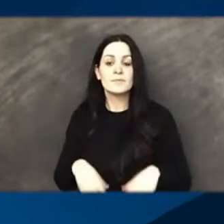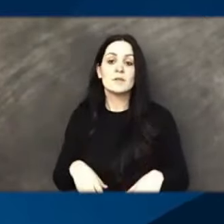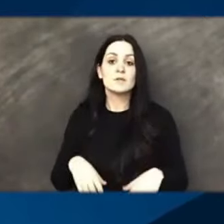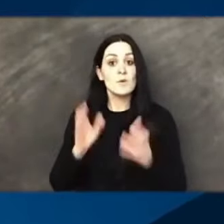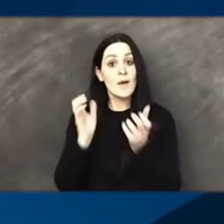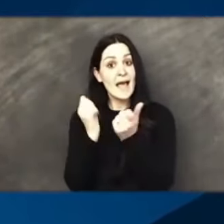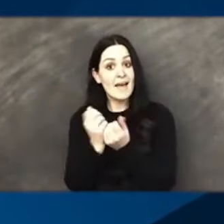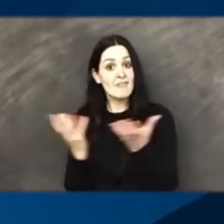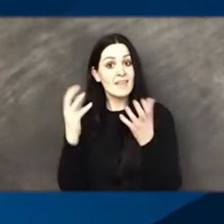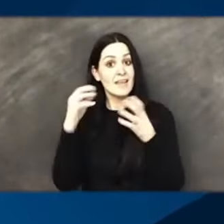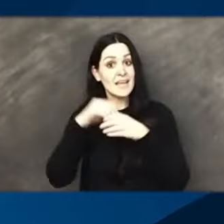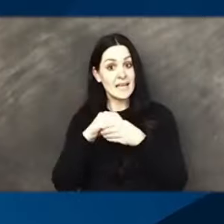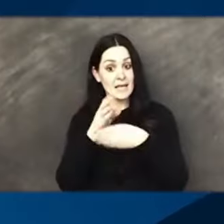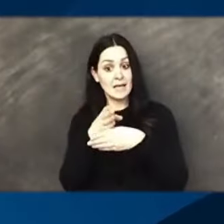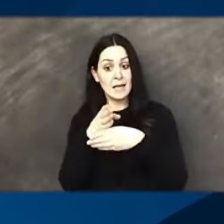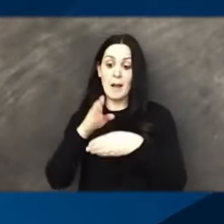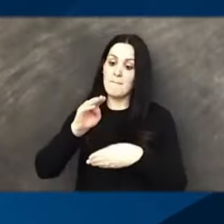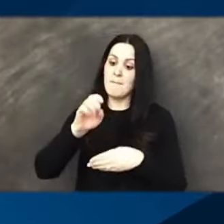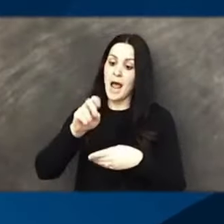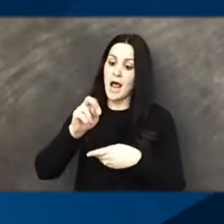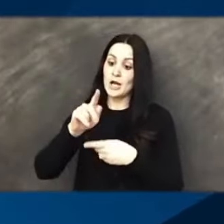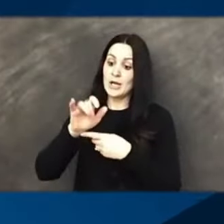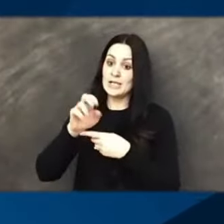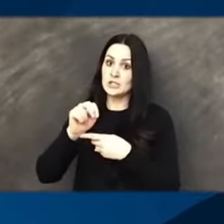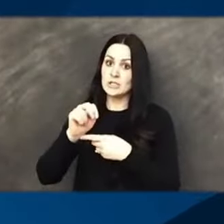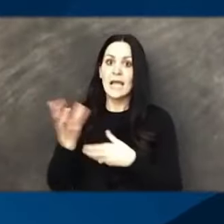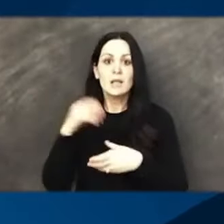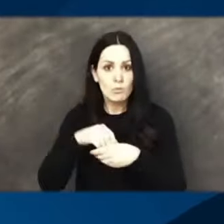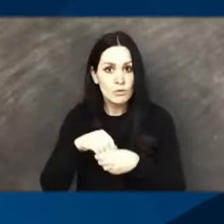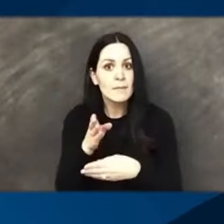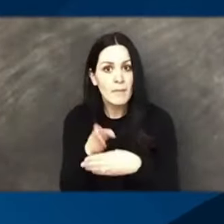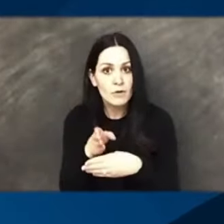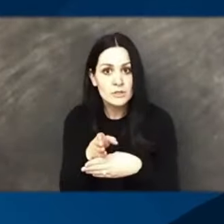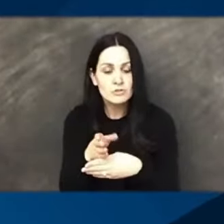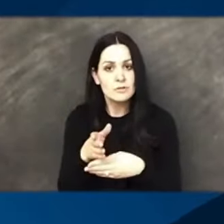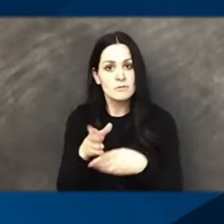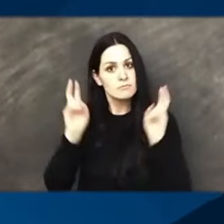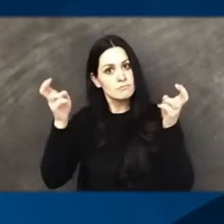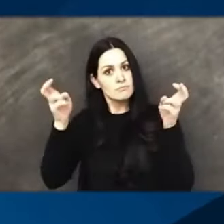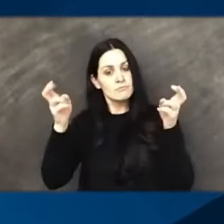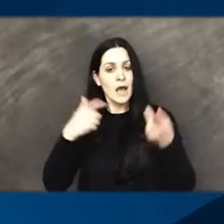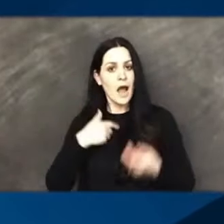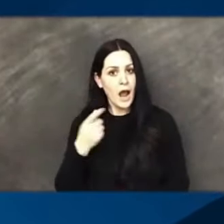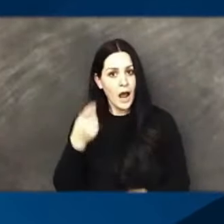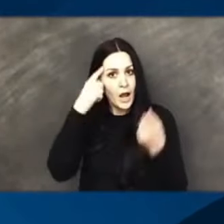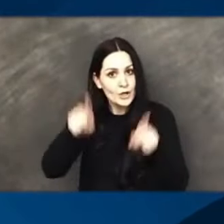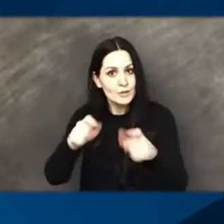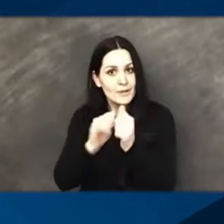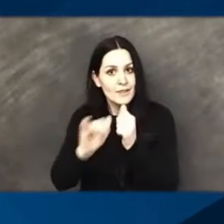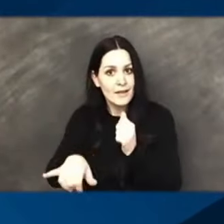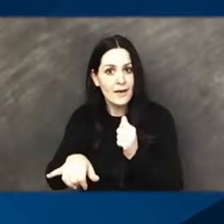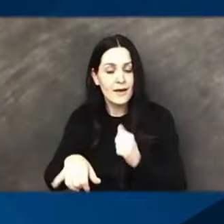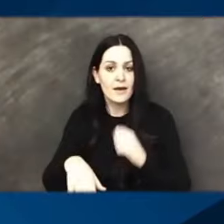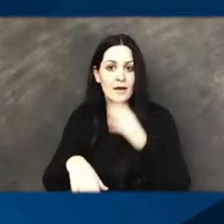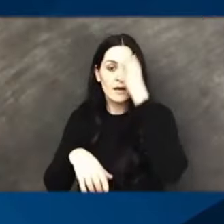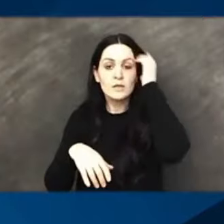moderation, including moderation. And this is what I agree with, that push yourself a little bit. And if you fall back, if you